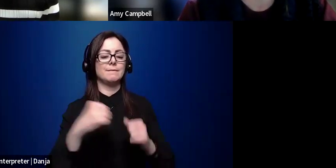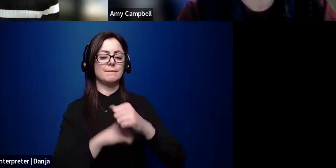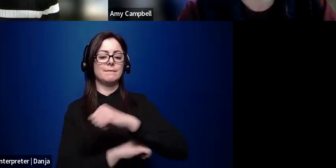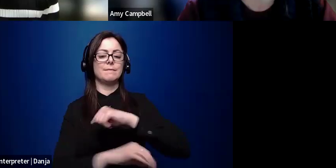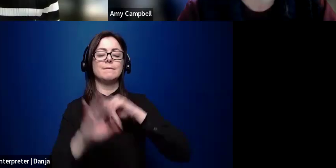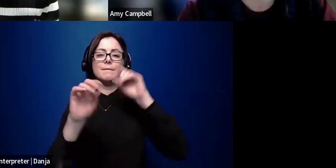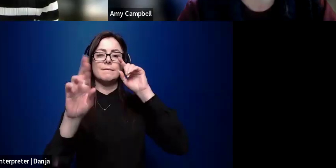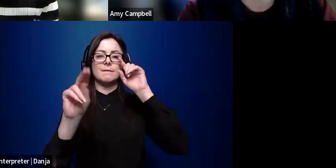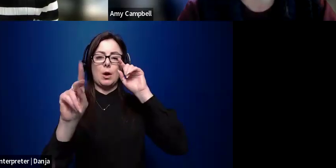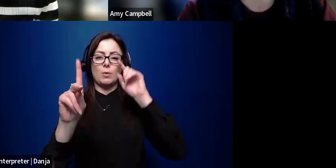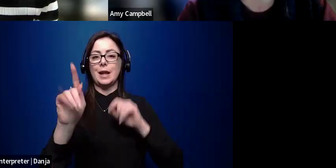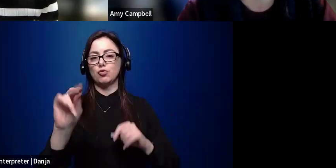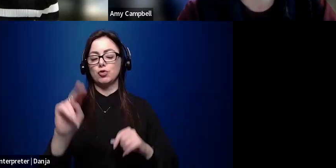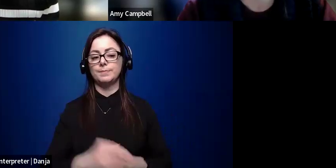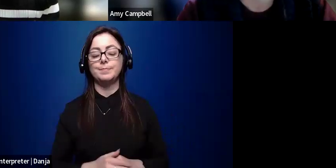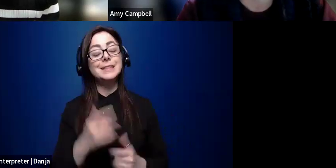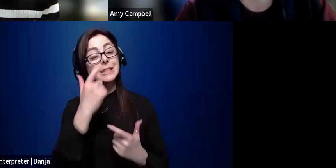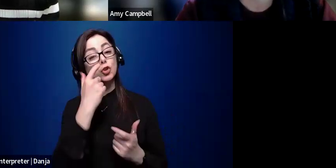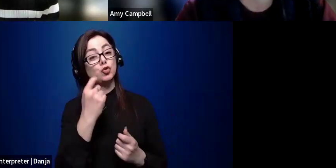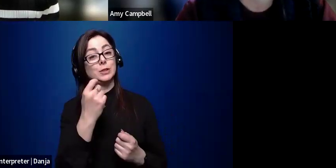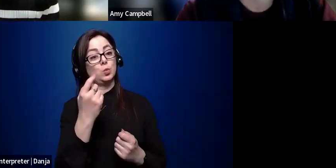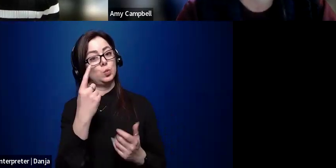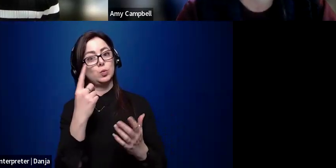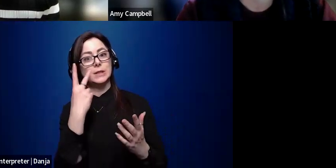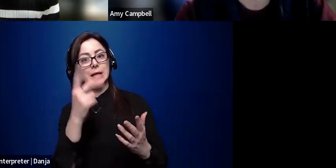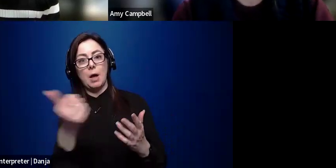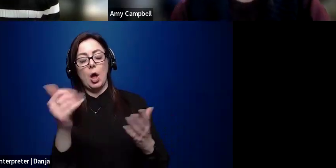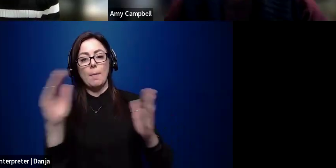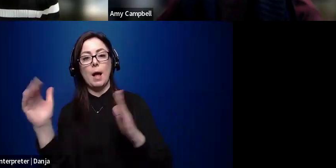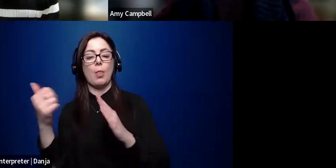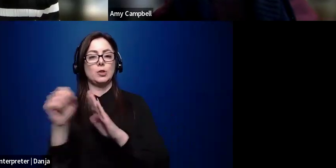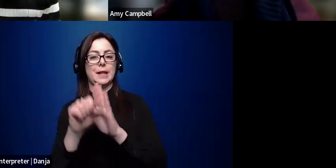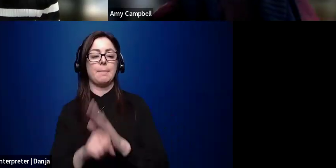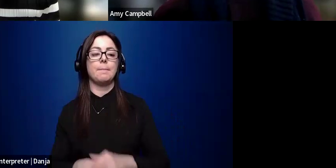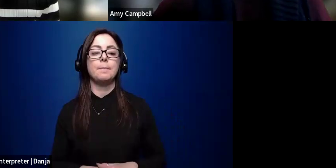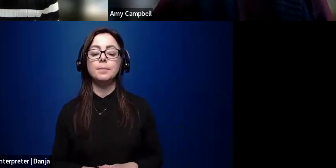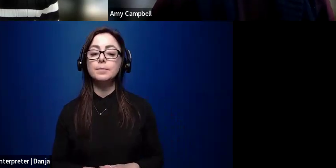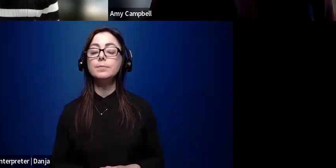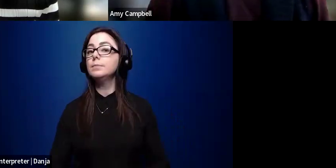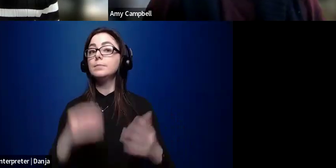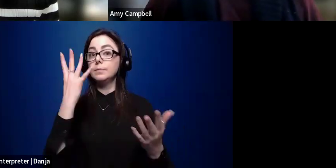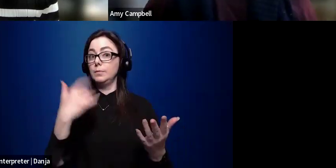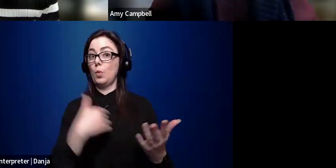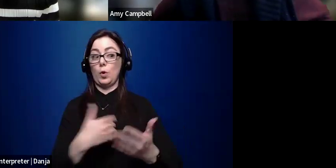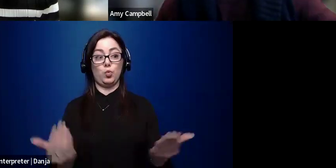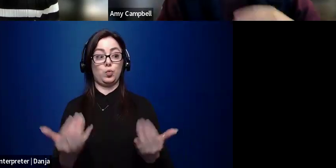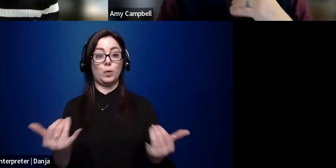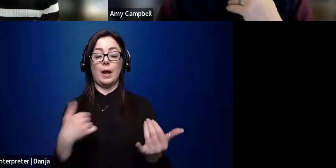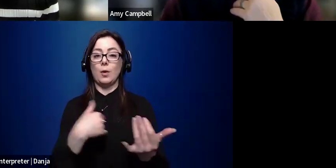states. So again, why we're here today is to talk about some ideas and